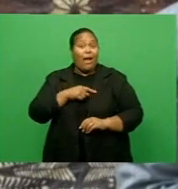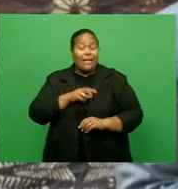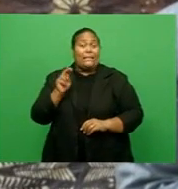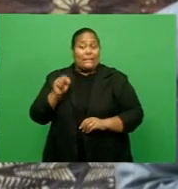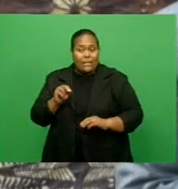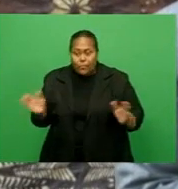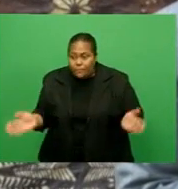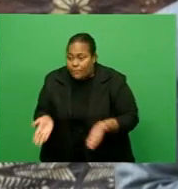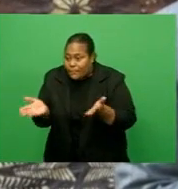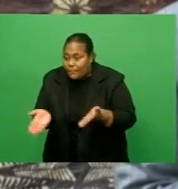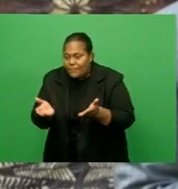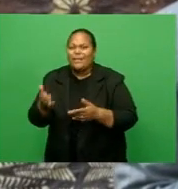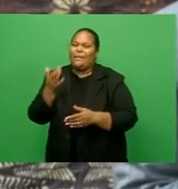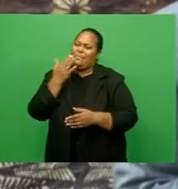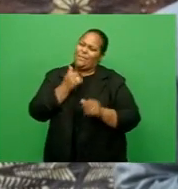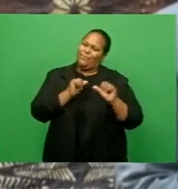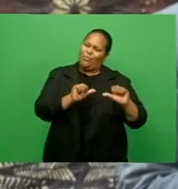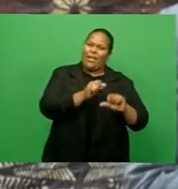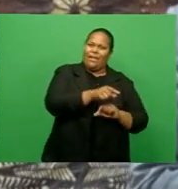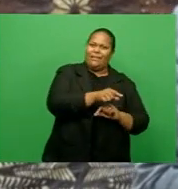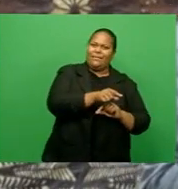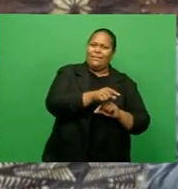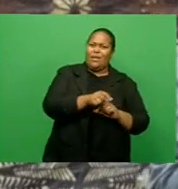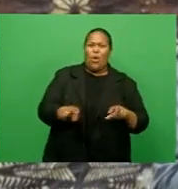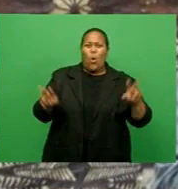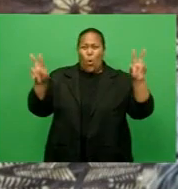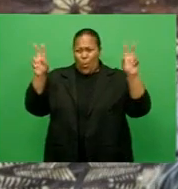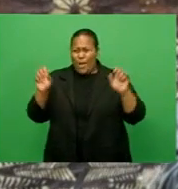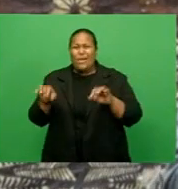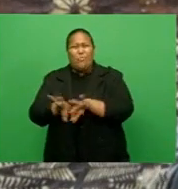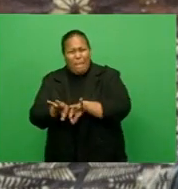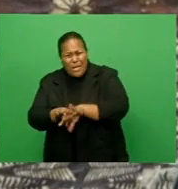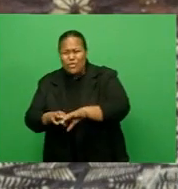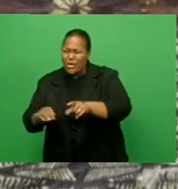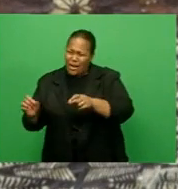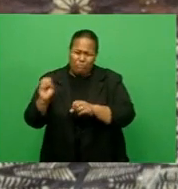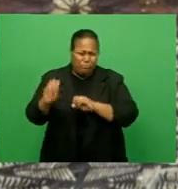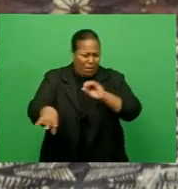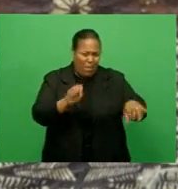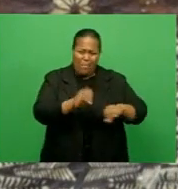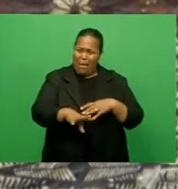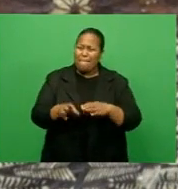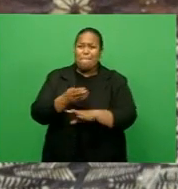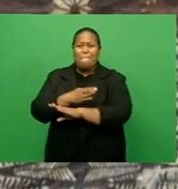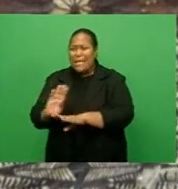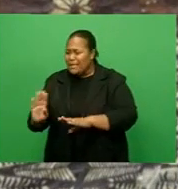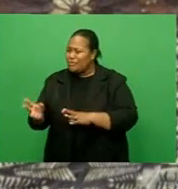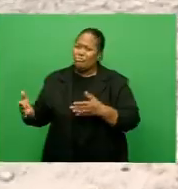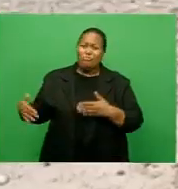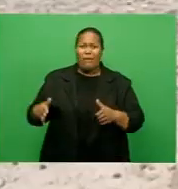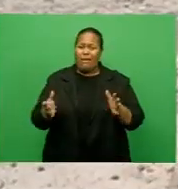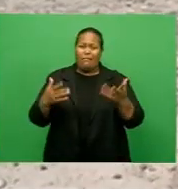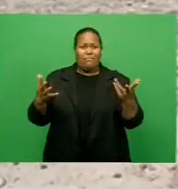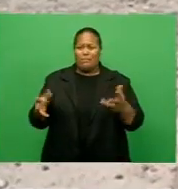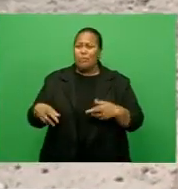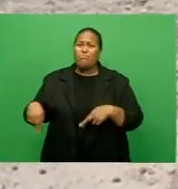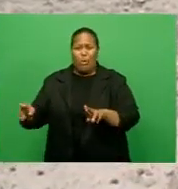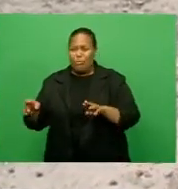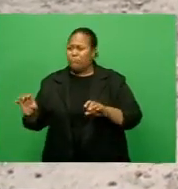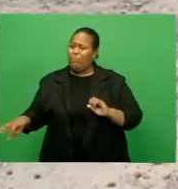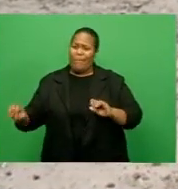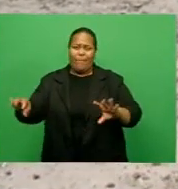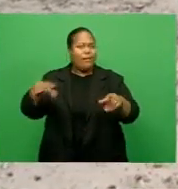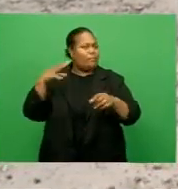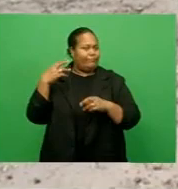takes to properly dispose of waste in the bin rather than on the beach, in the river, in the mangrove, on the side of the road. The policy